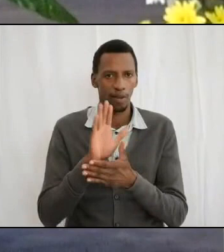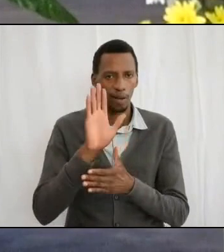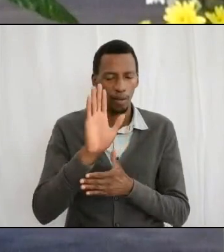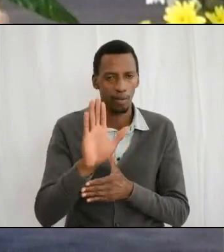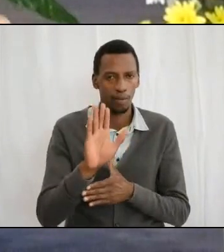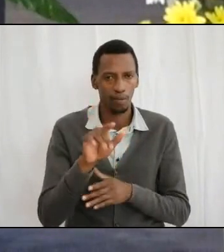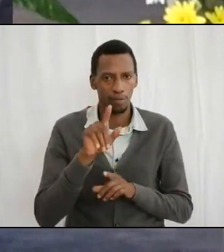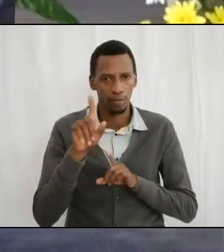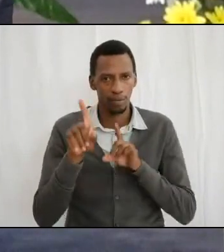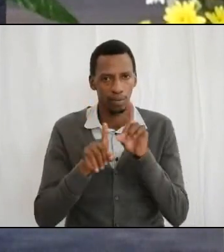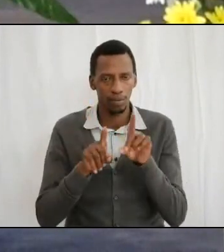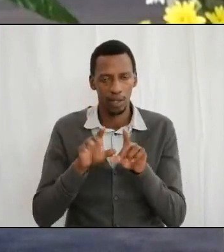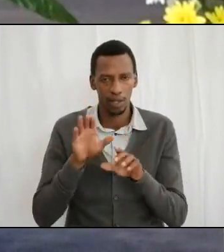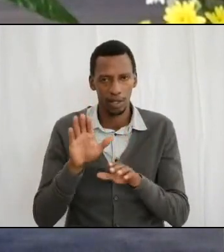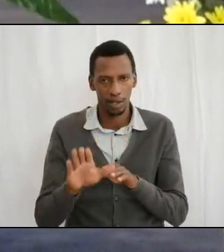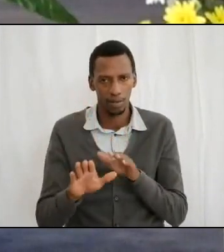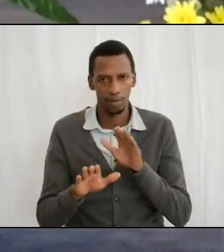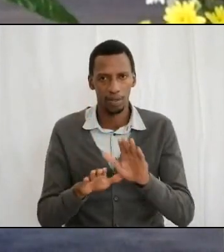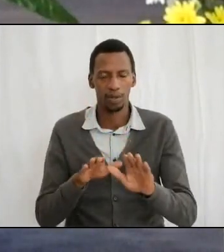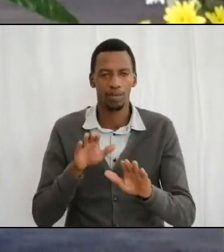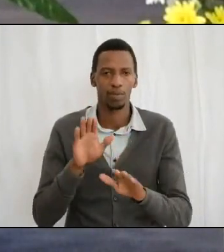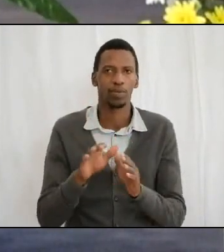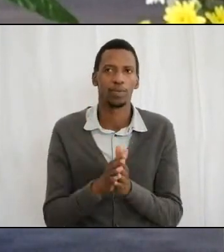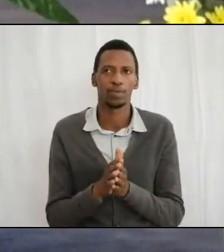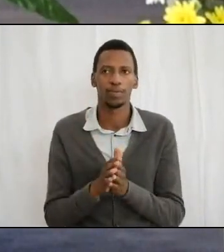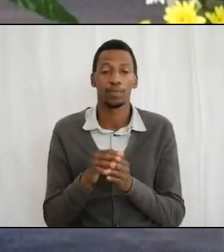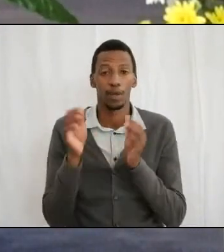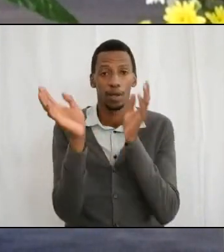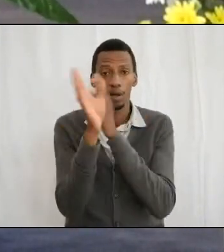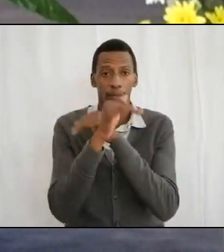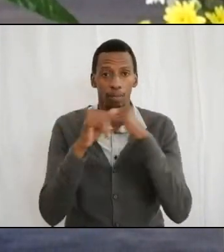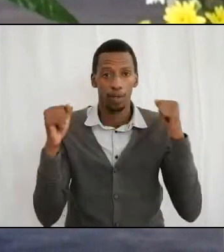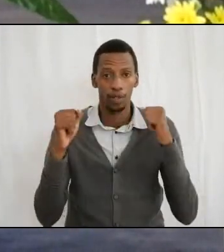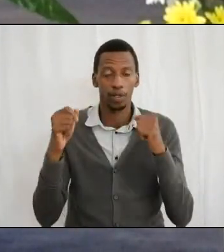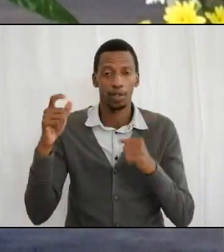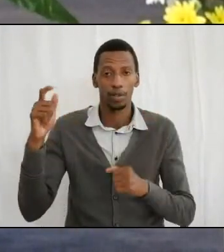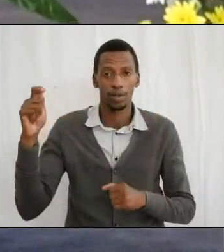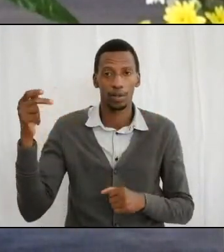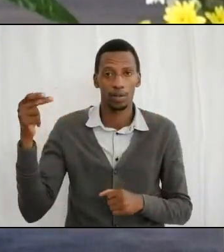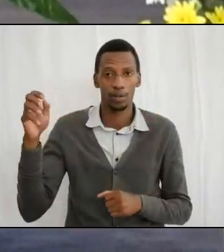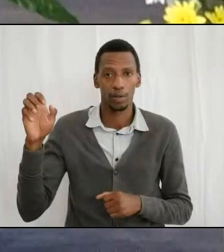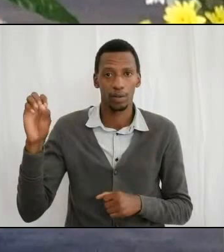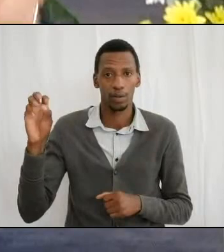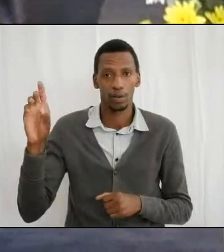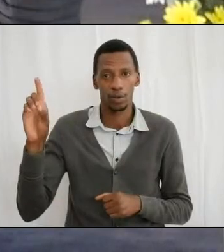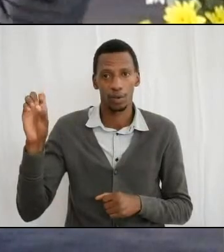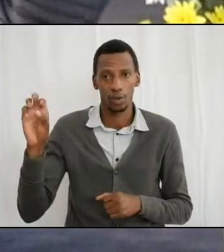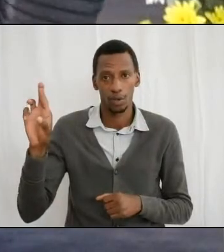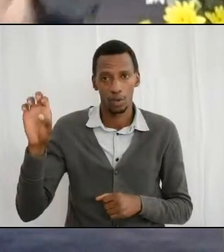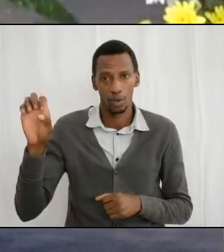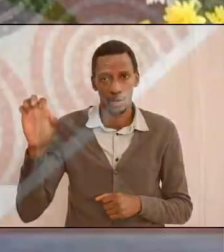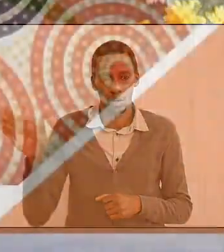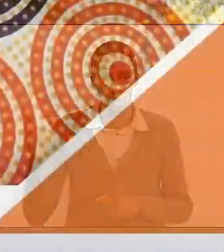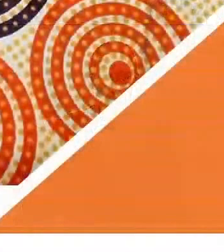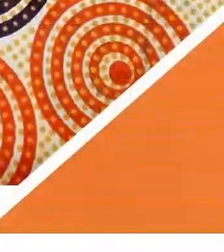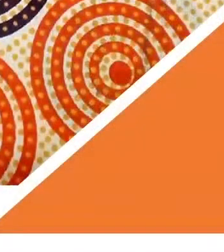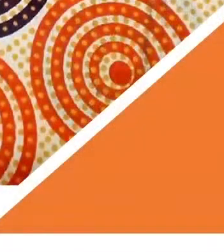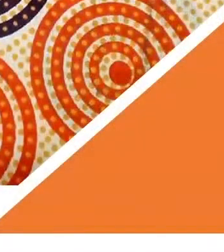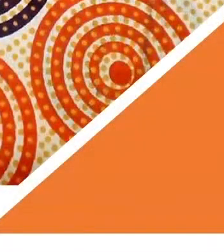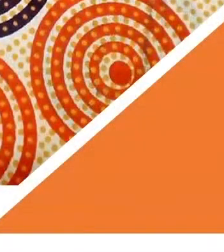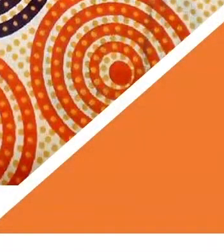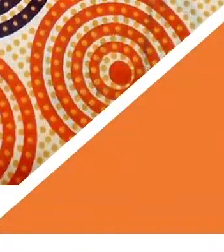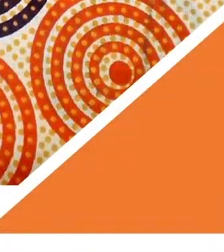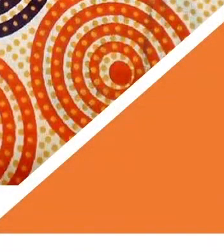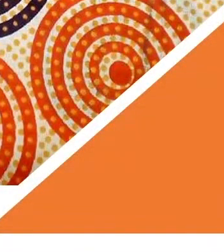steps. President Theodore Roosevelt said, "I dream of men," and I would add